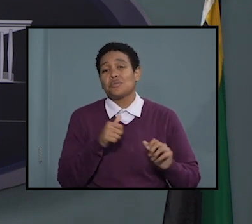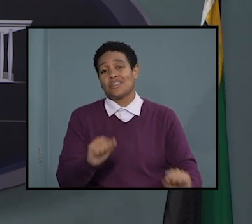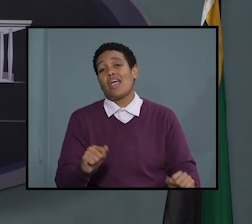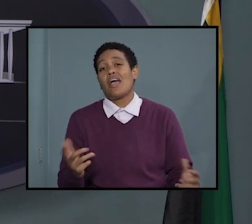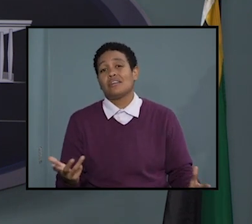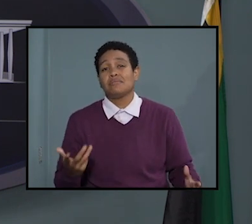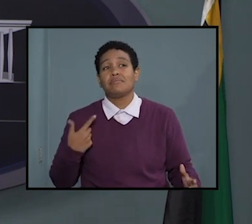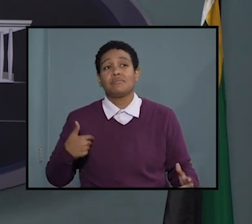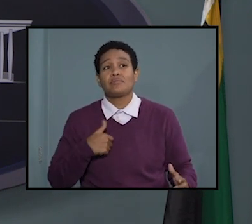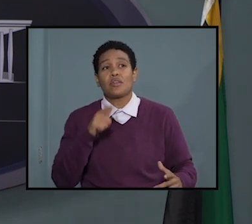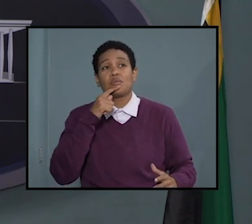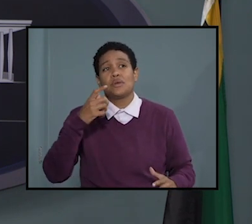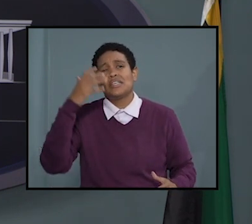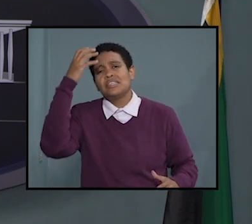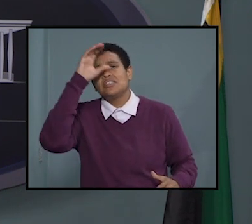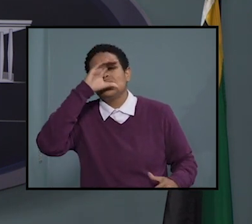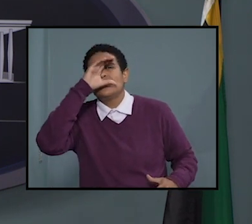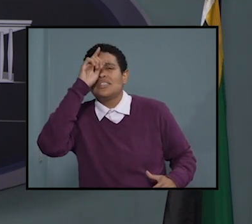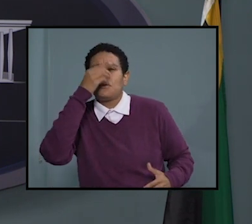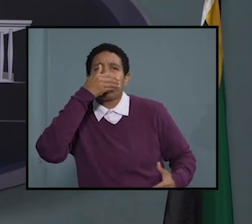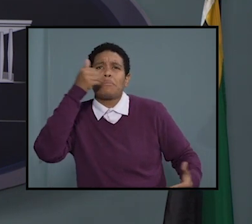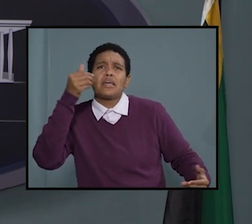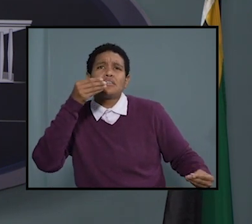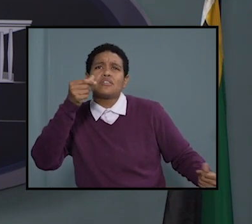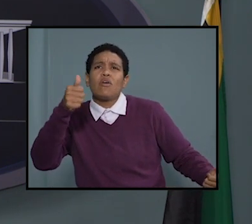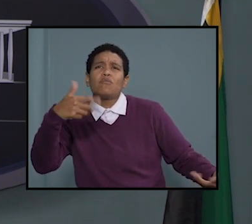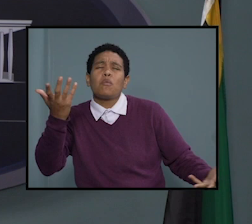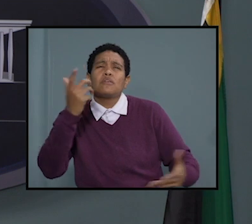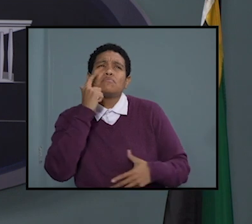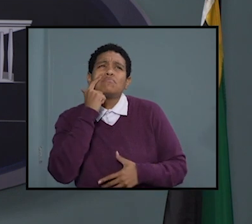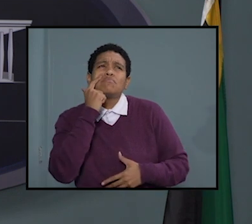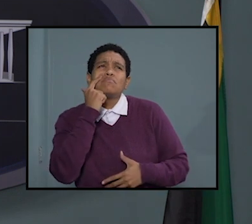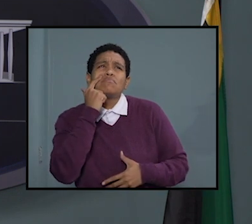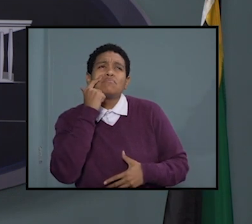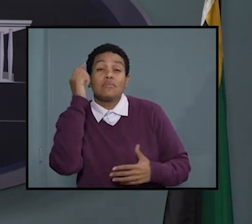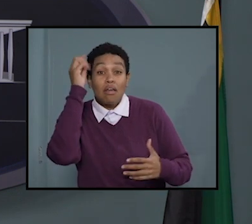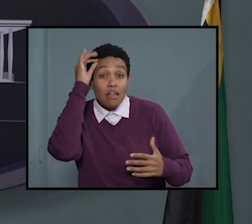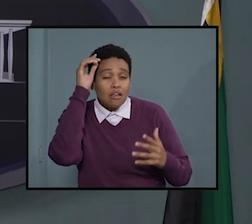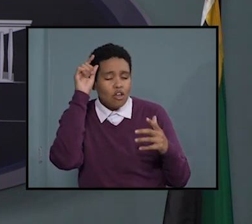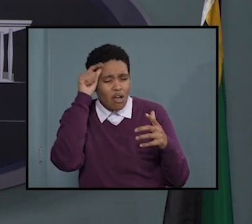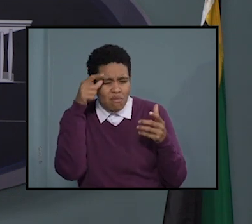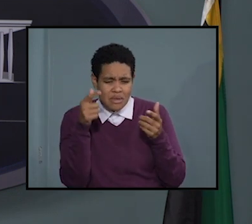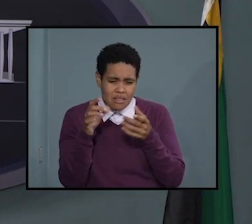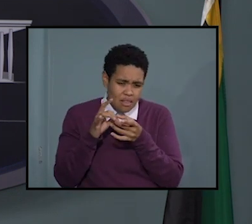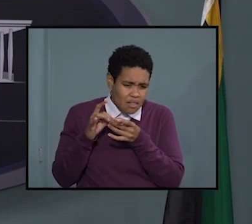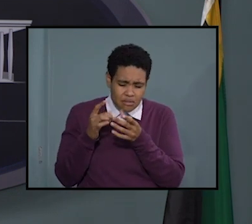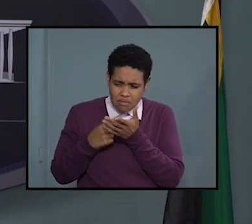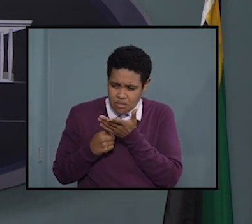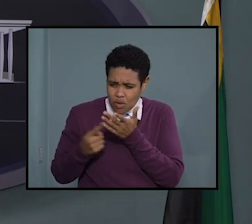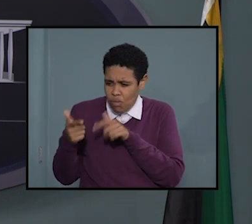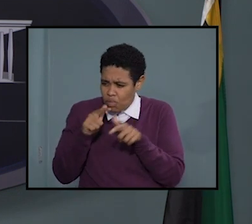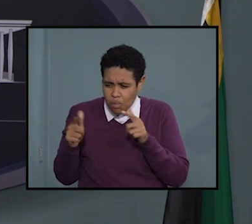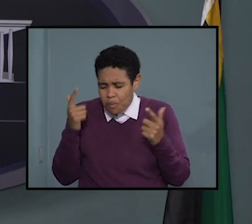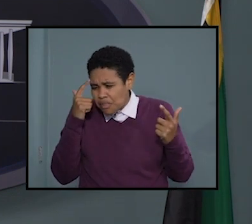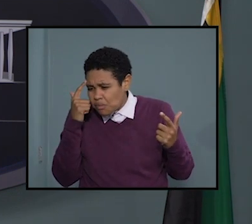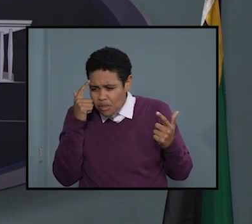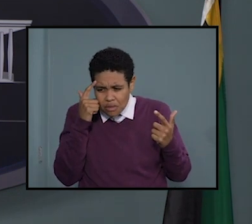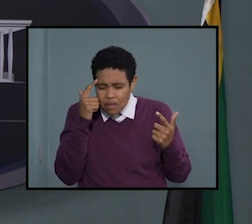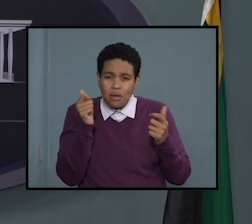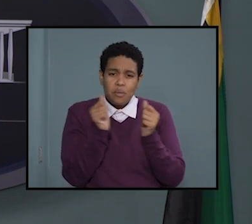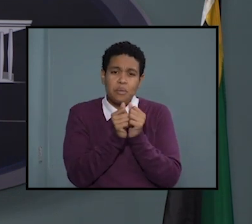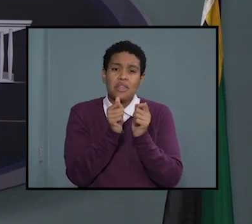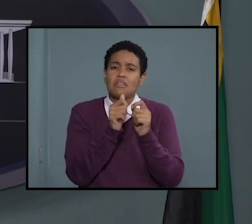And we seek the best solutions as a government with capacity issues, which with